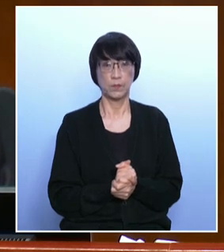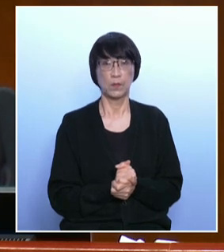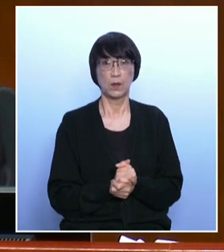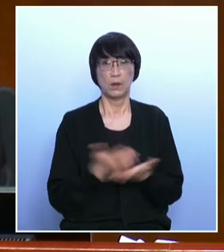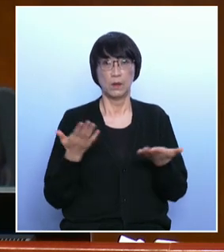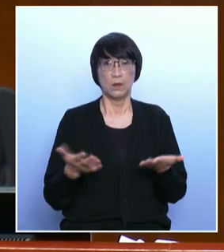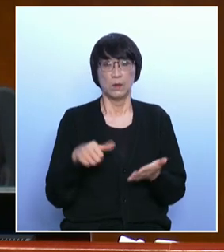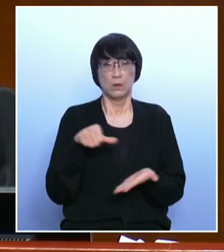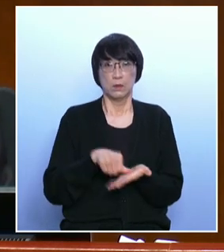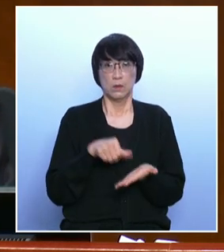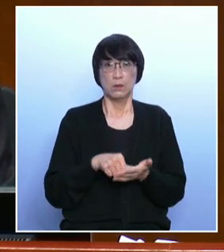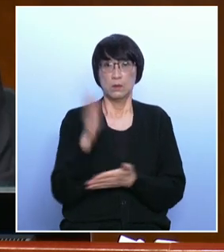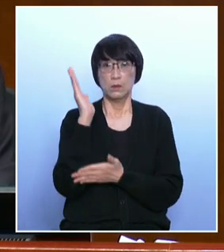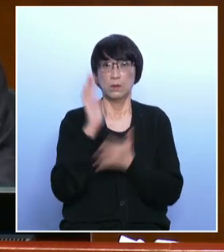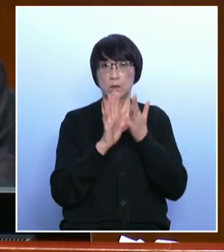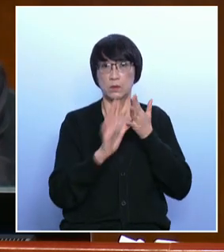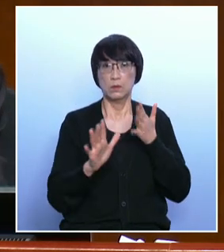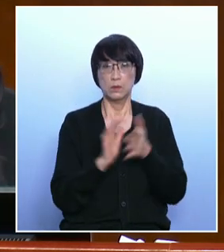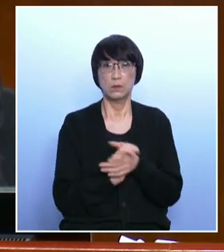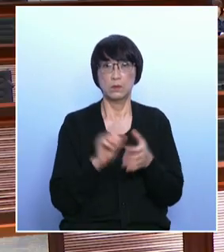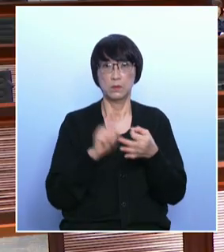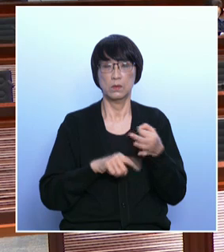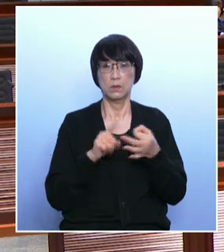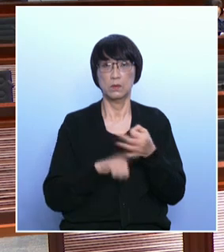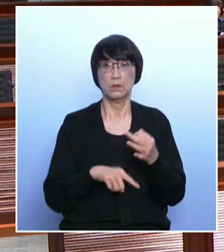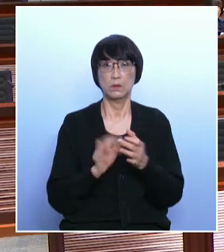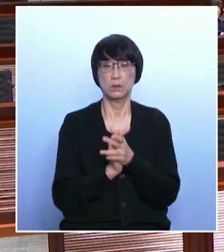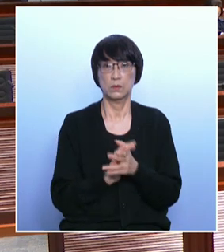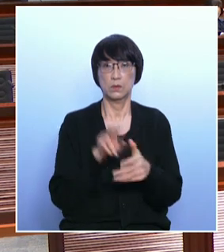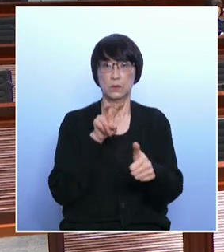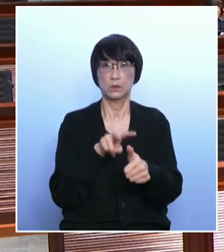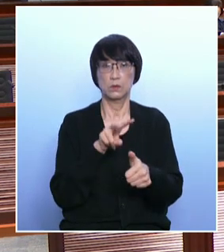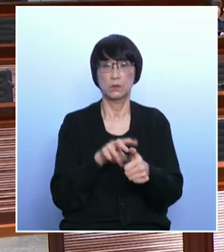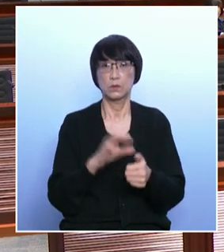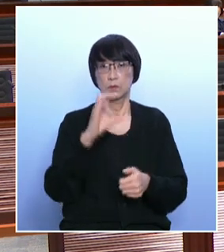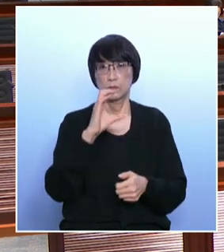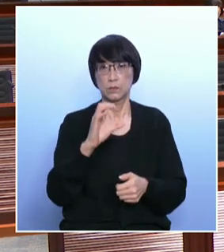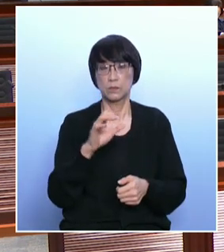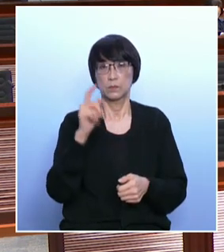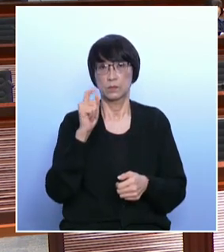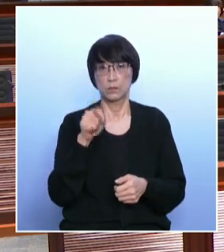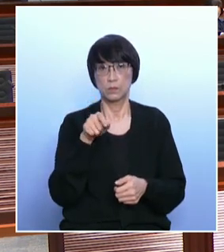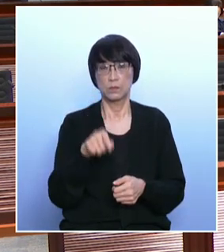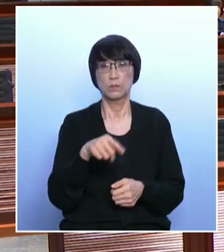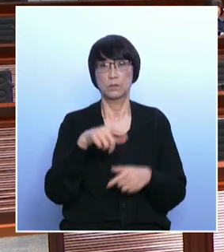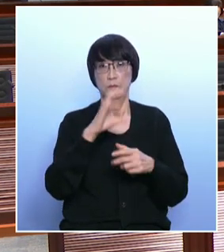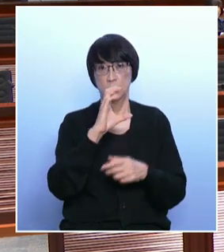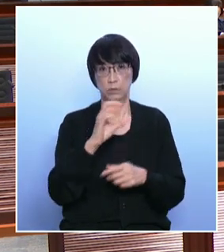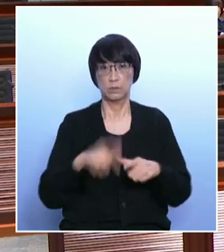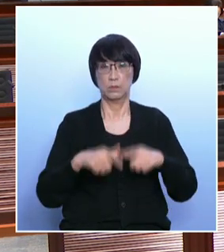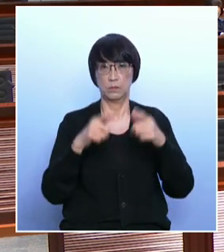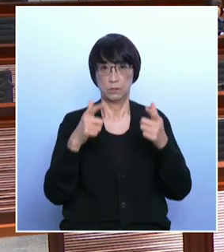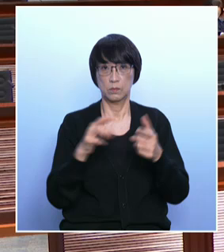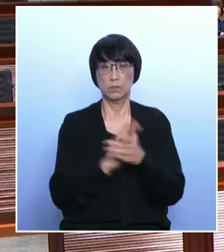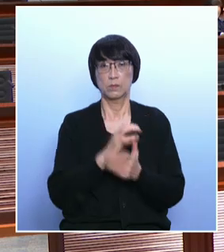are happy to take questions from members. Thank you, Secretary. We have Reverend Peter Kuhn, Dr. Tan Yue Hung,